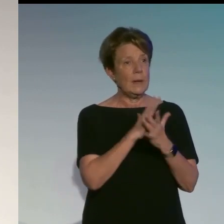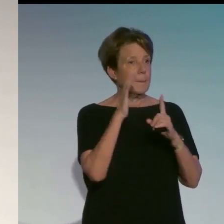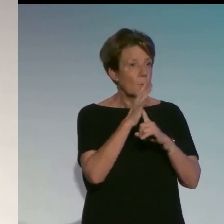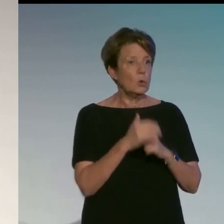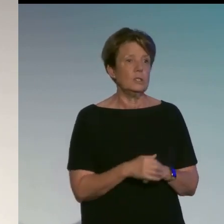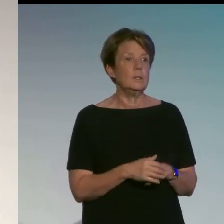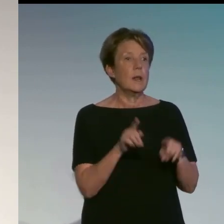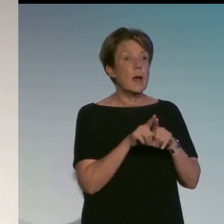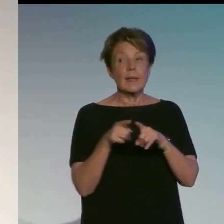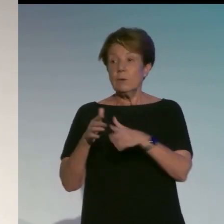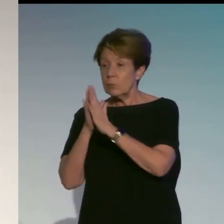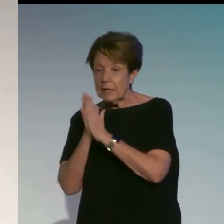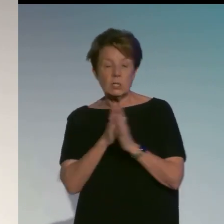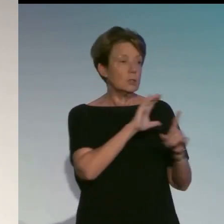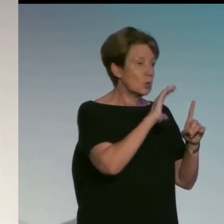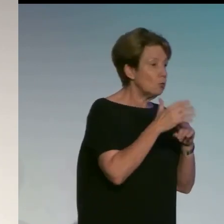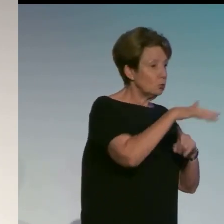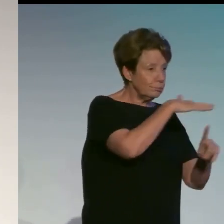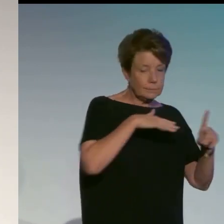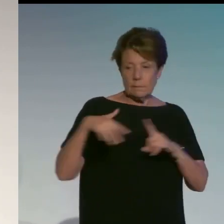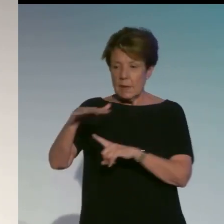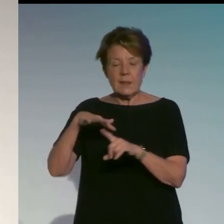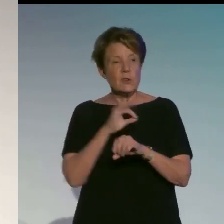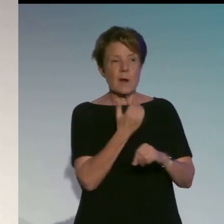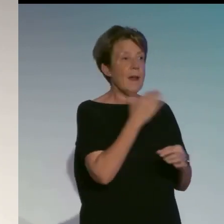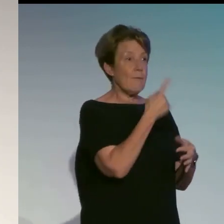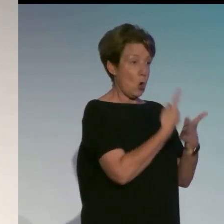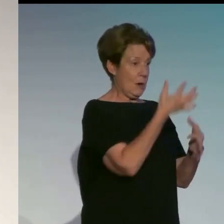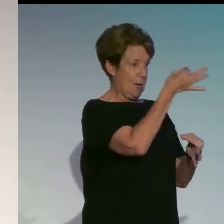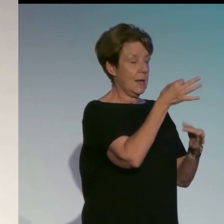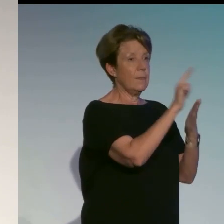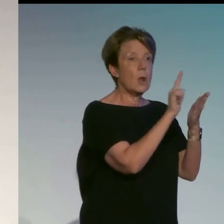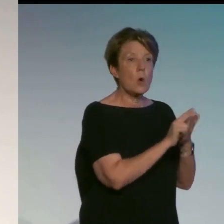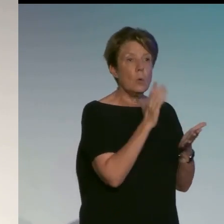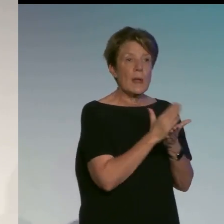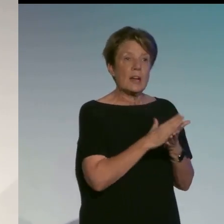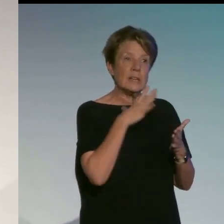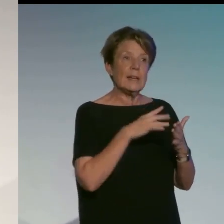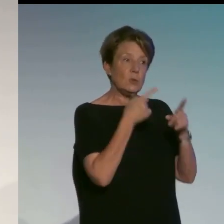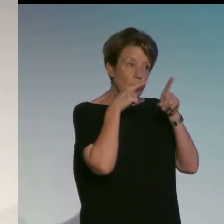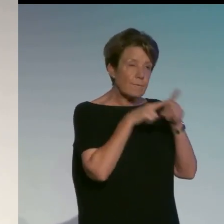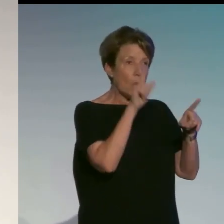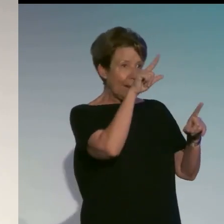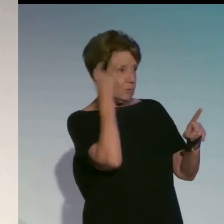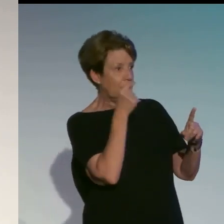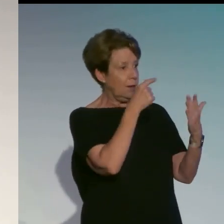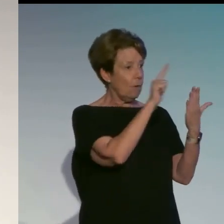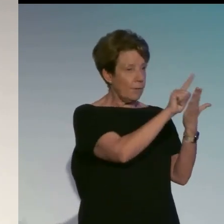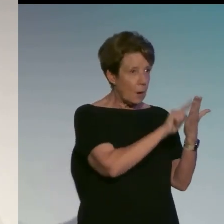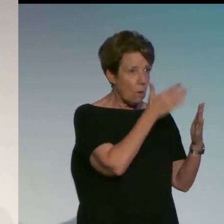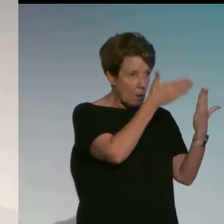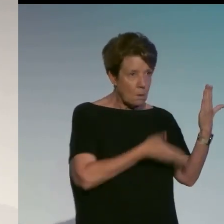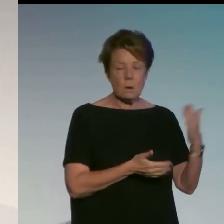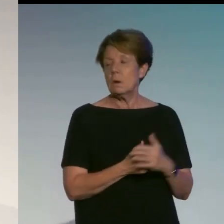such as religious and cultural settings. It is not enough to have the law, we need to express the intent of the law, and that means that we need to have, as it says over